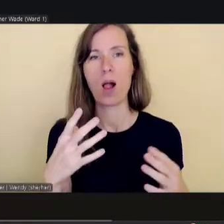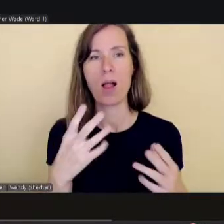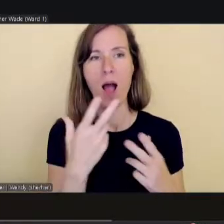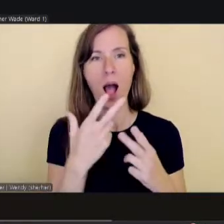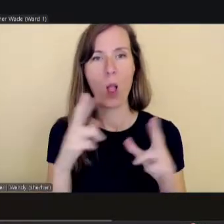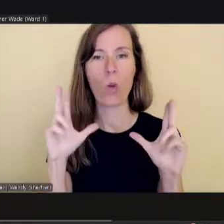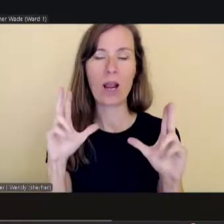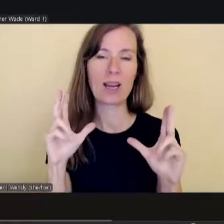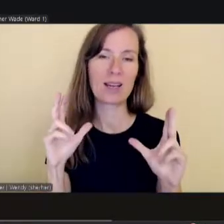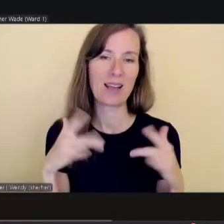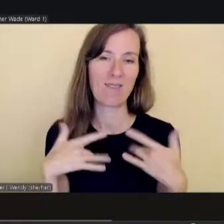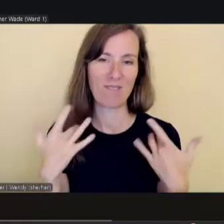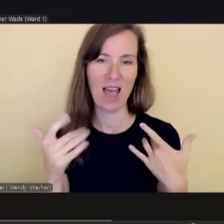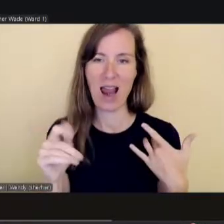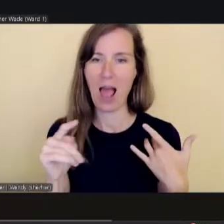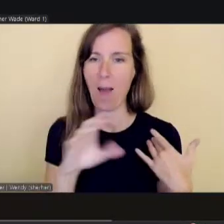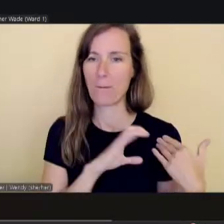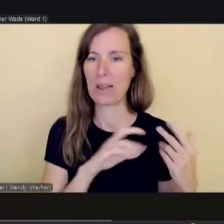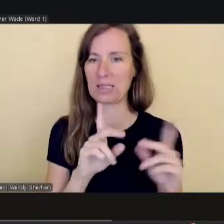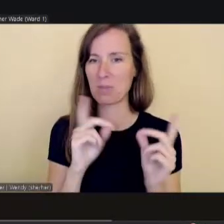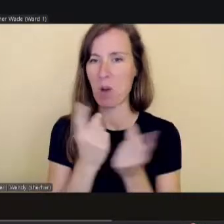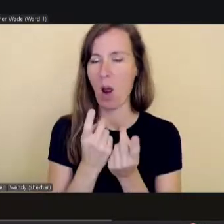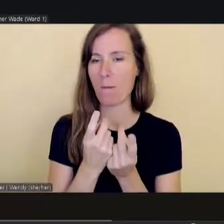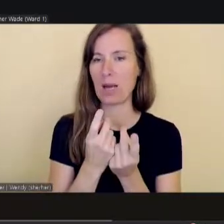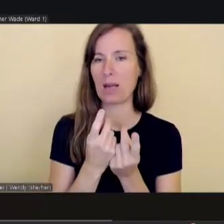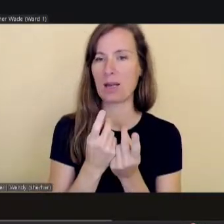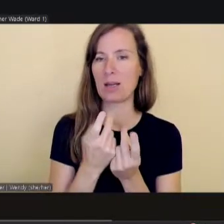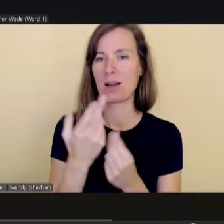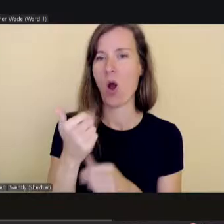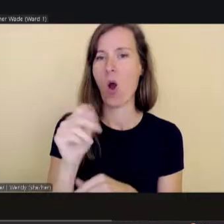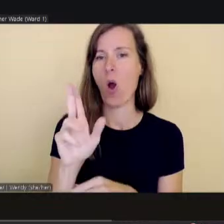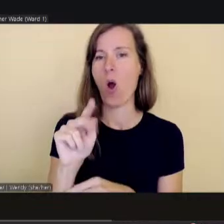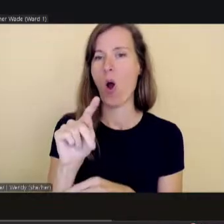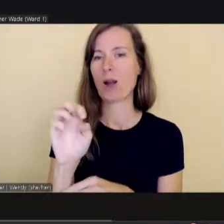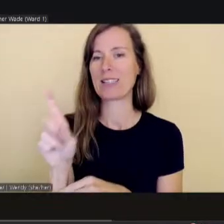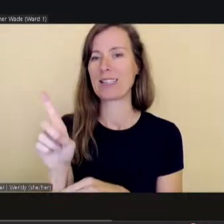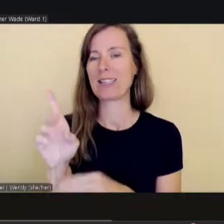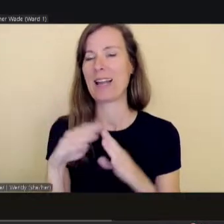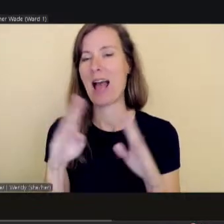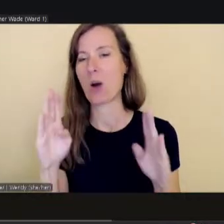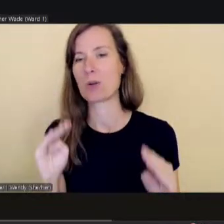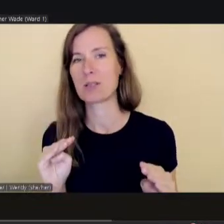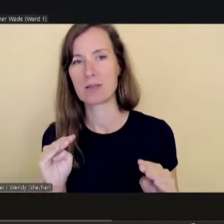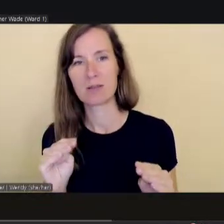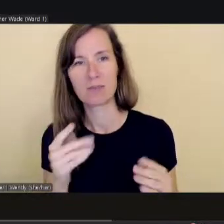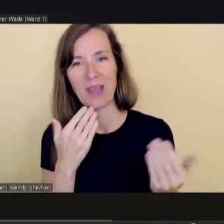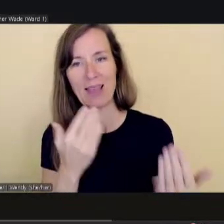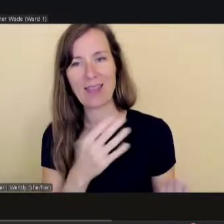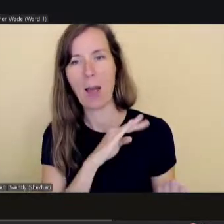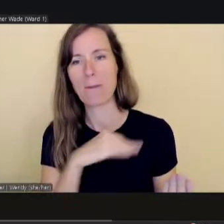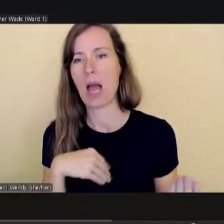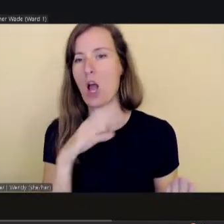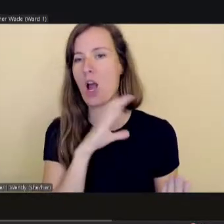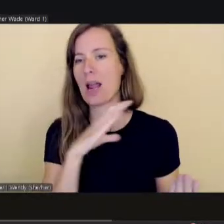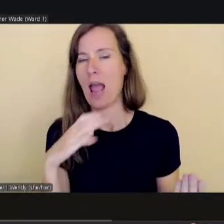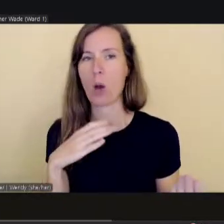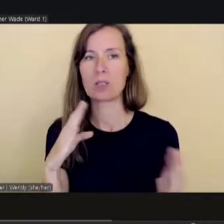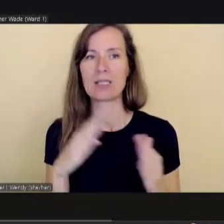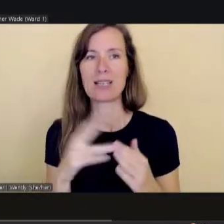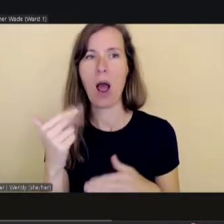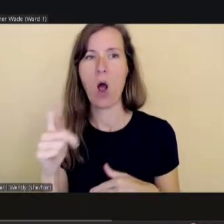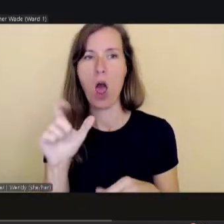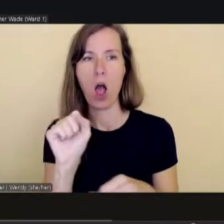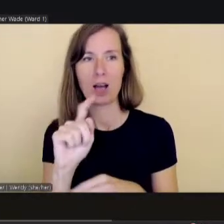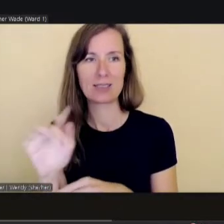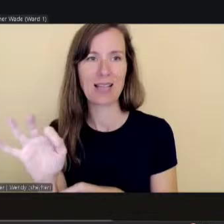the Police Department Haunted House. I can't thank the mayor, council, the town hall staff, public works staff,